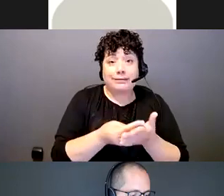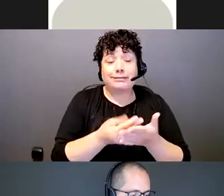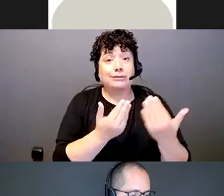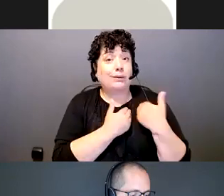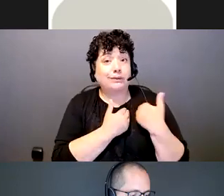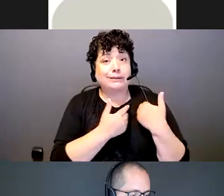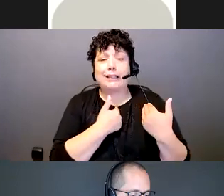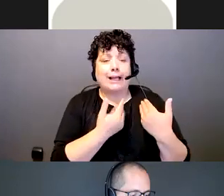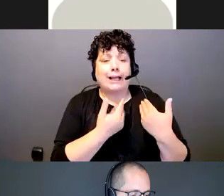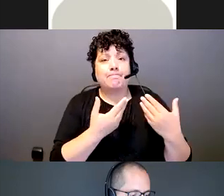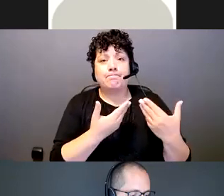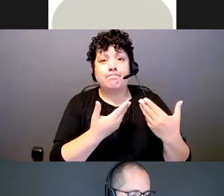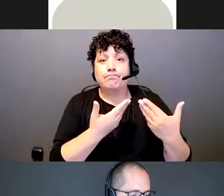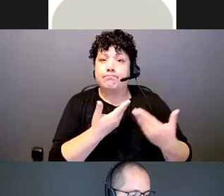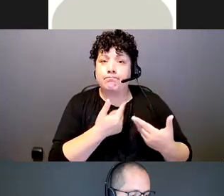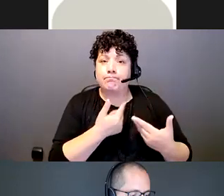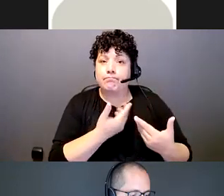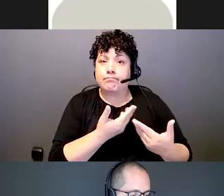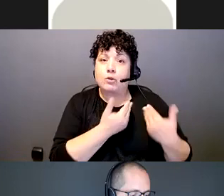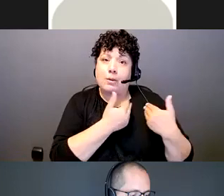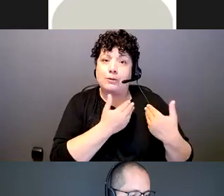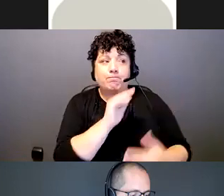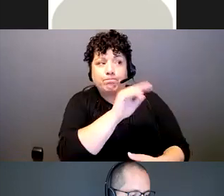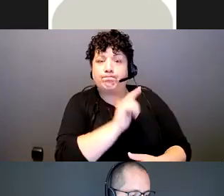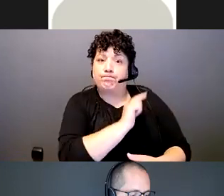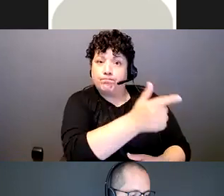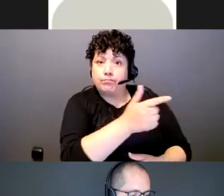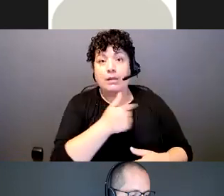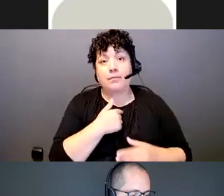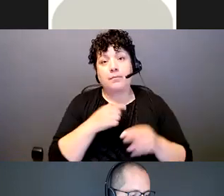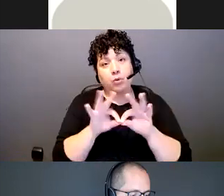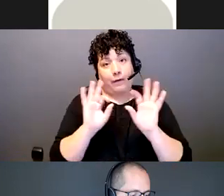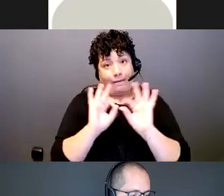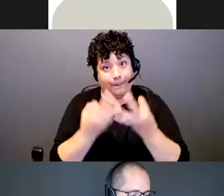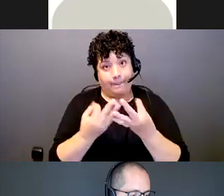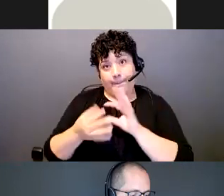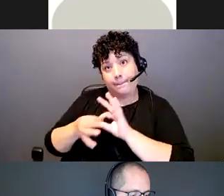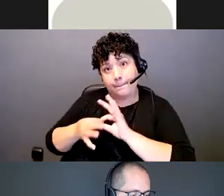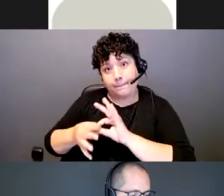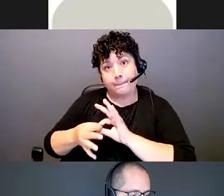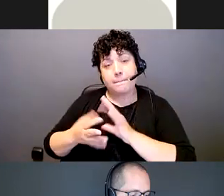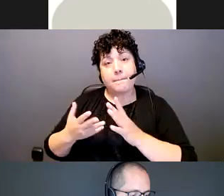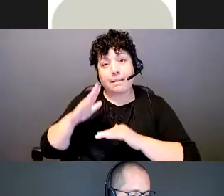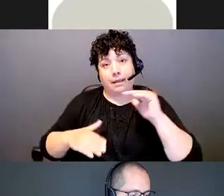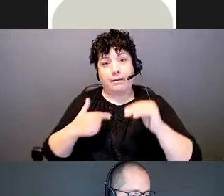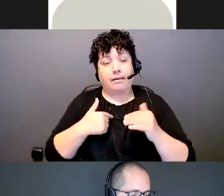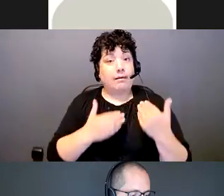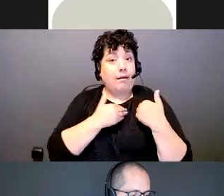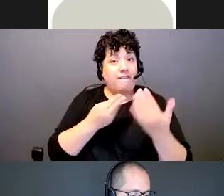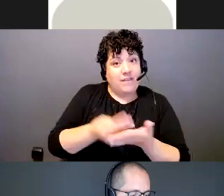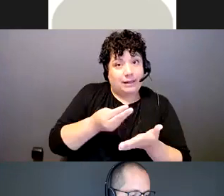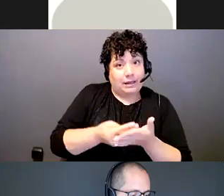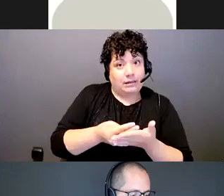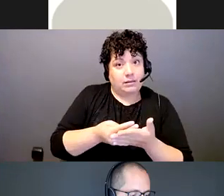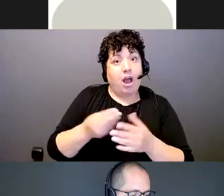someone else so that you could be a family member instead of, a family member instead of a banker, because that's